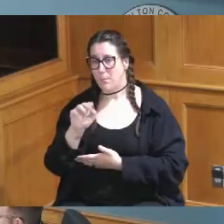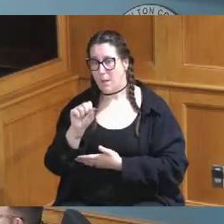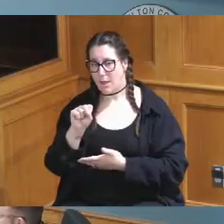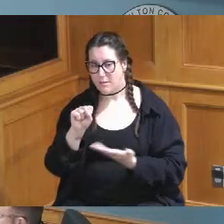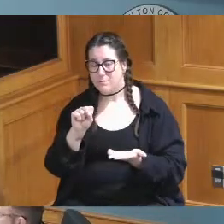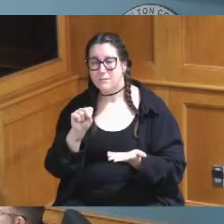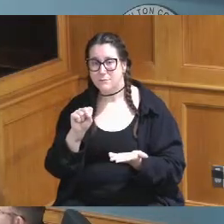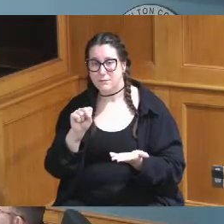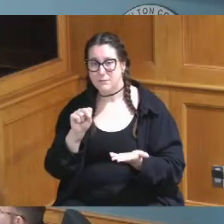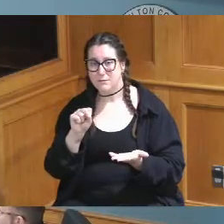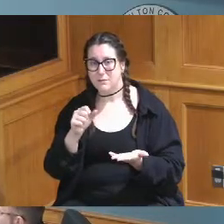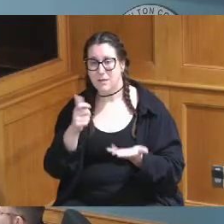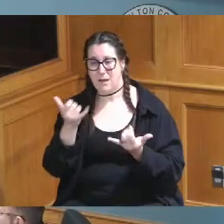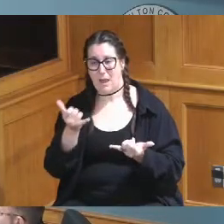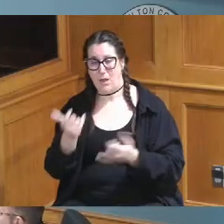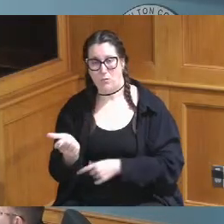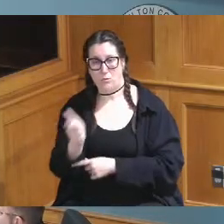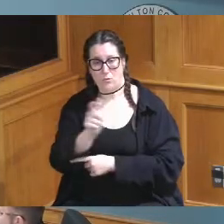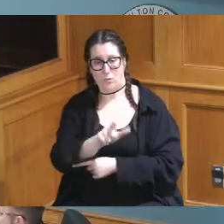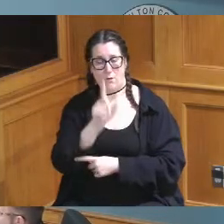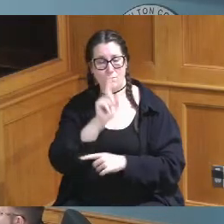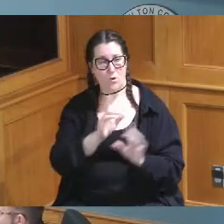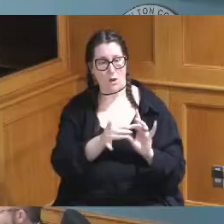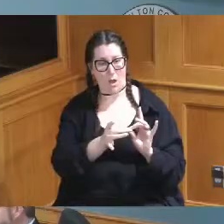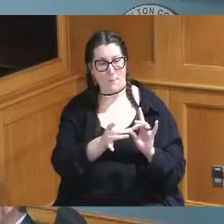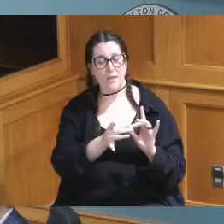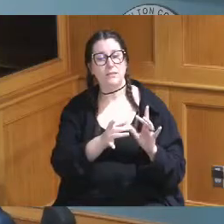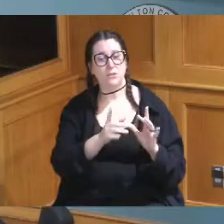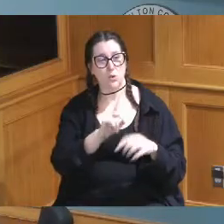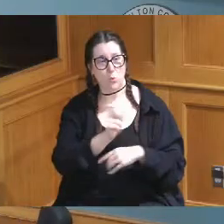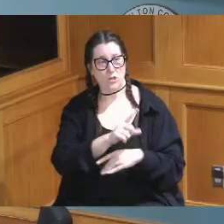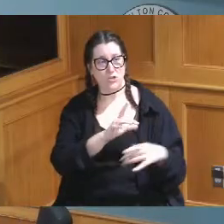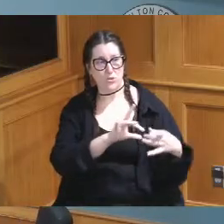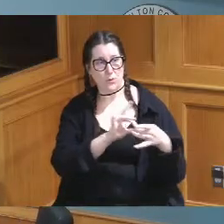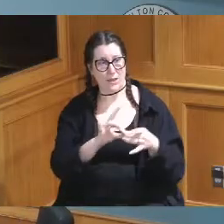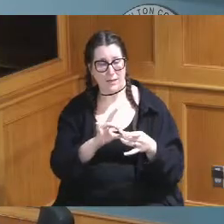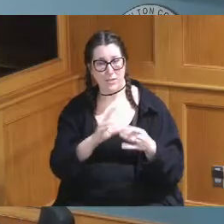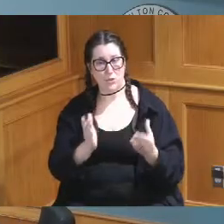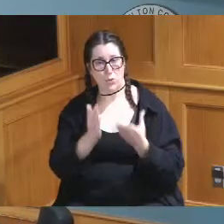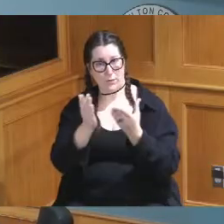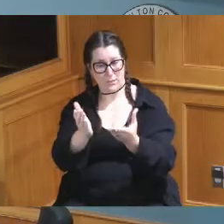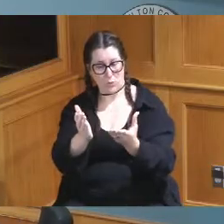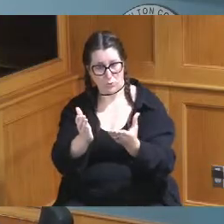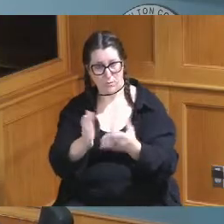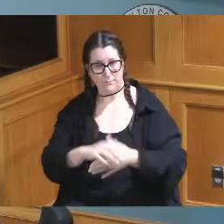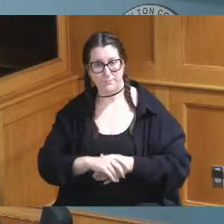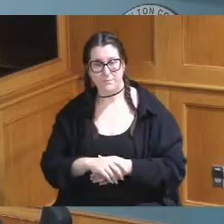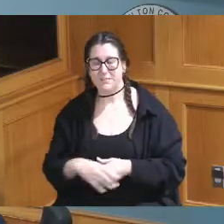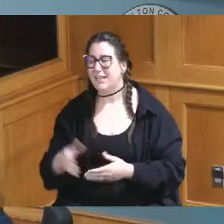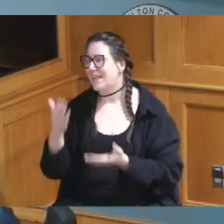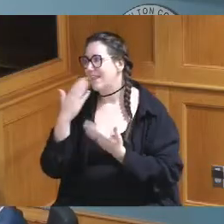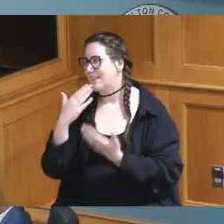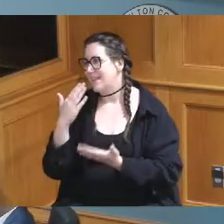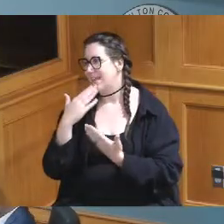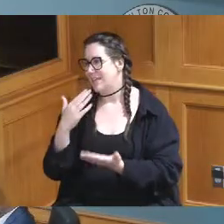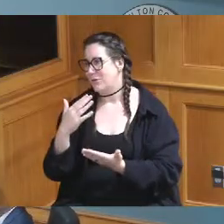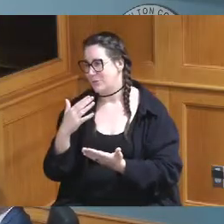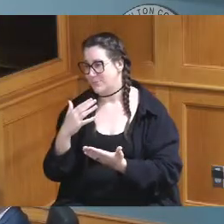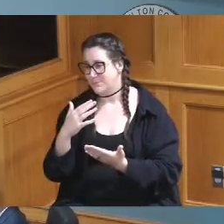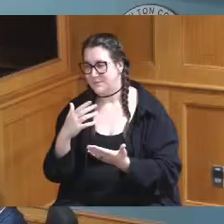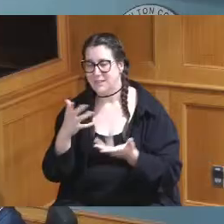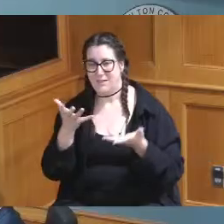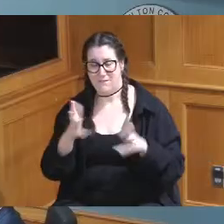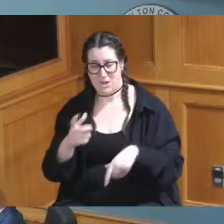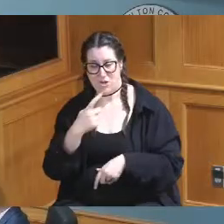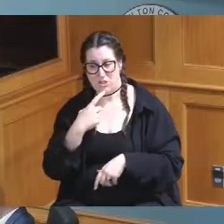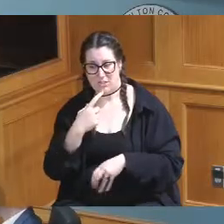going to turn it to you for comments or questions related to the resolution. Thank you so much. As was said